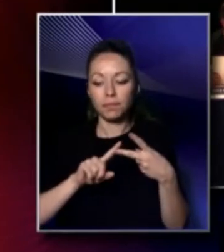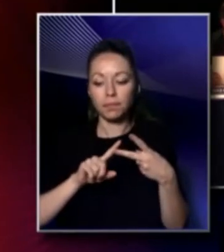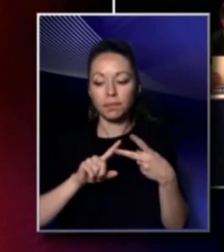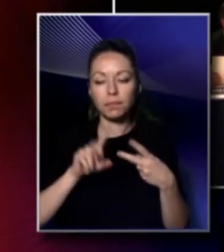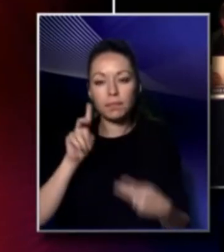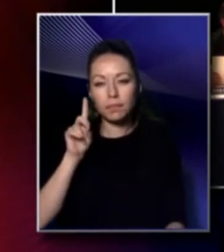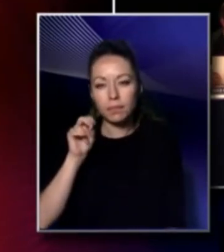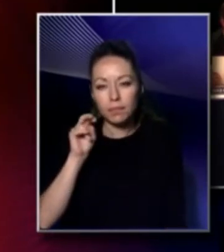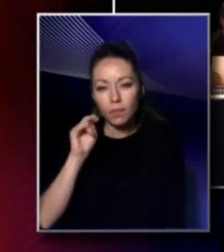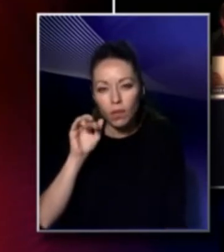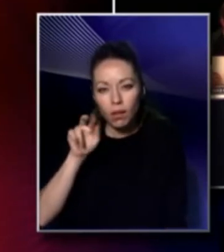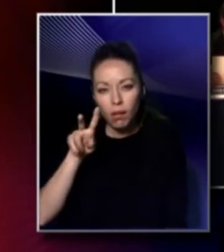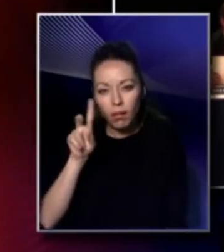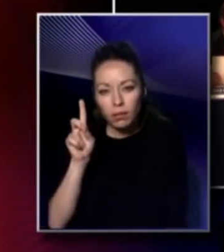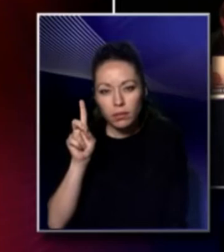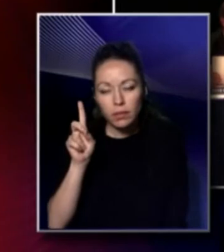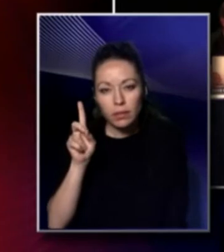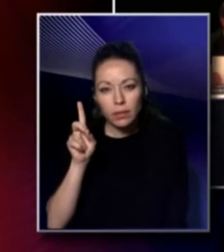Donald